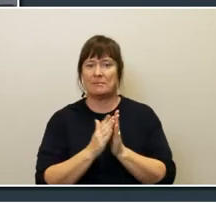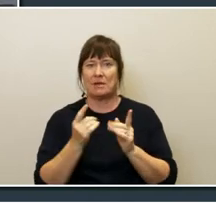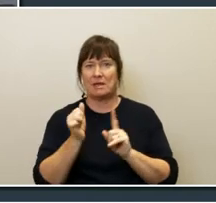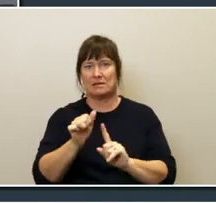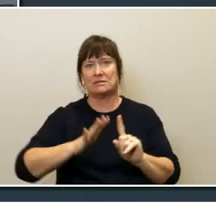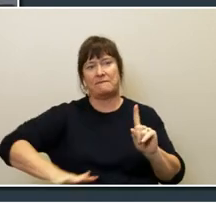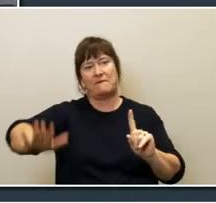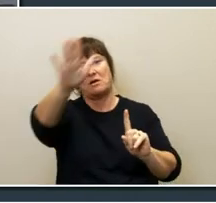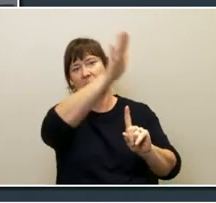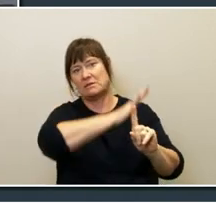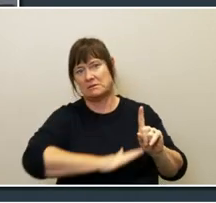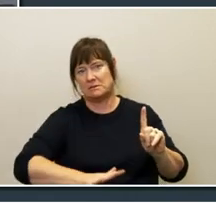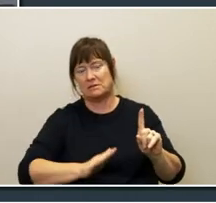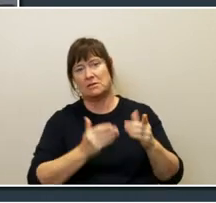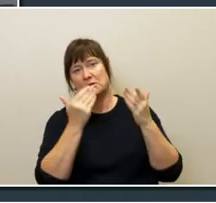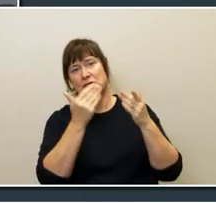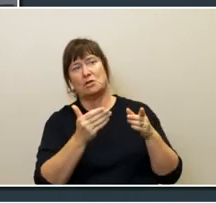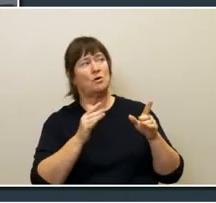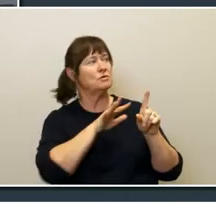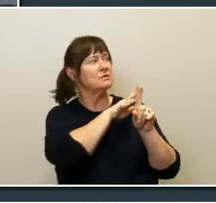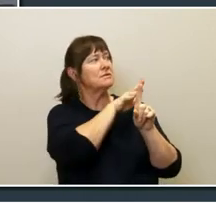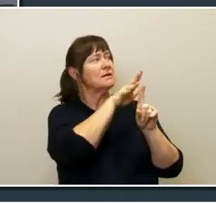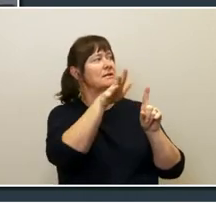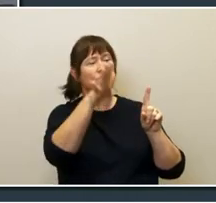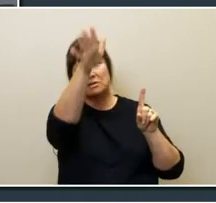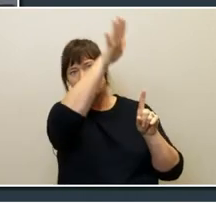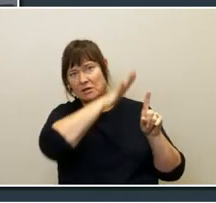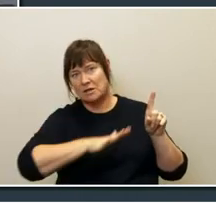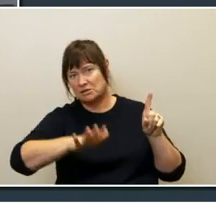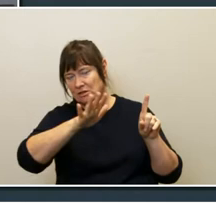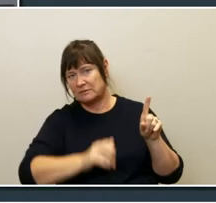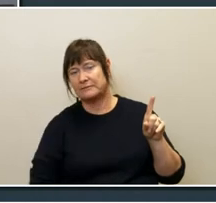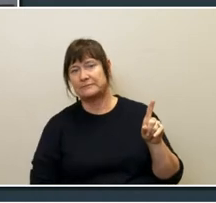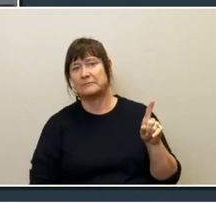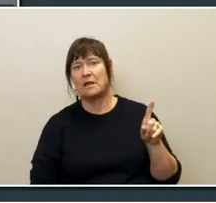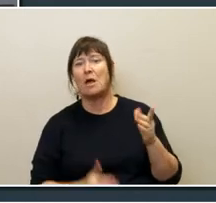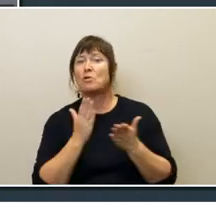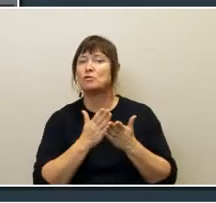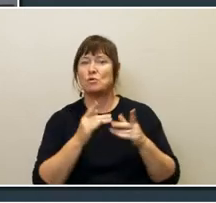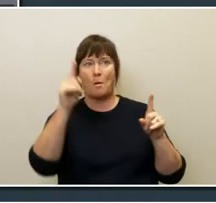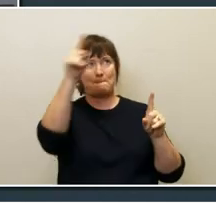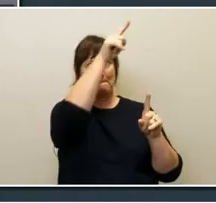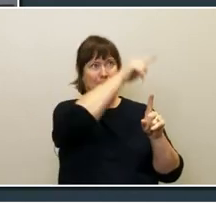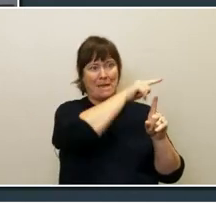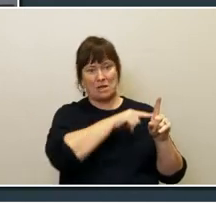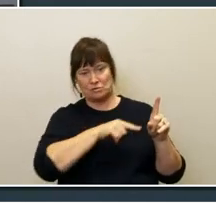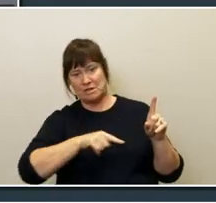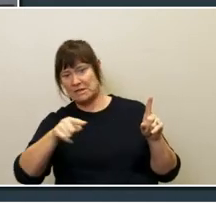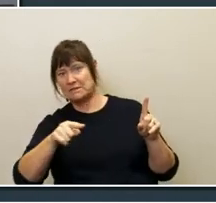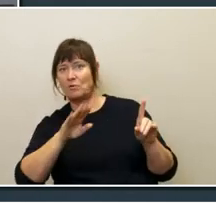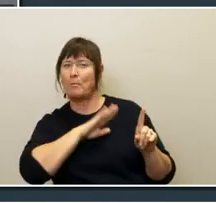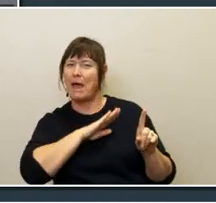good overall view of the estuary location and its size. I'm not sure where the boundaries are in the park